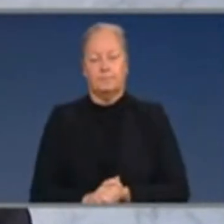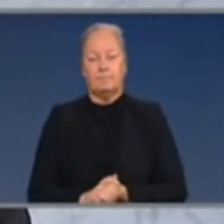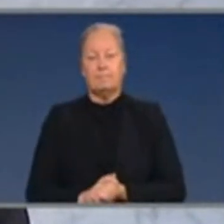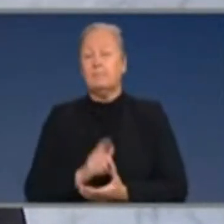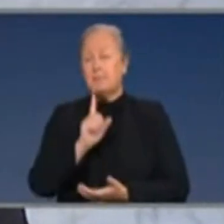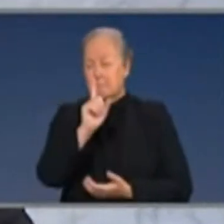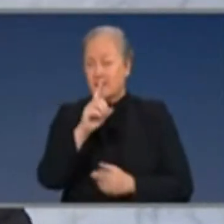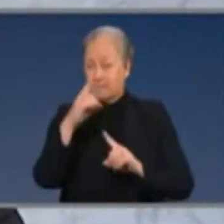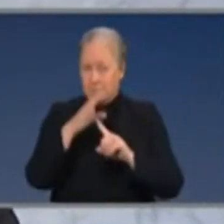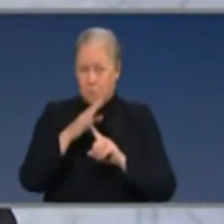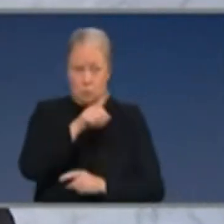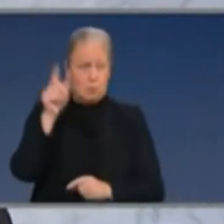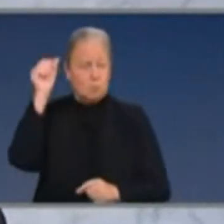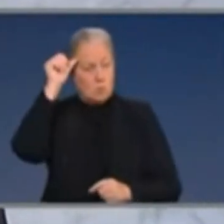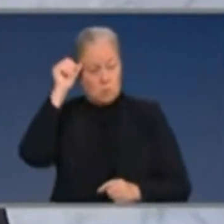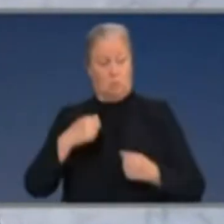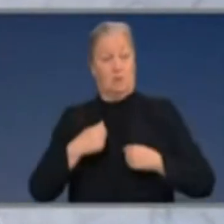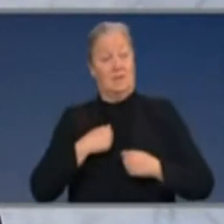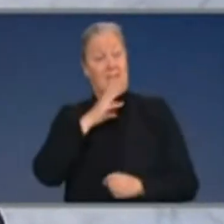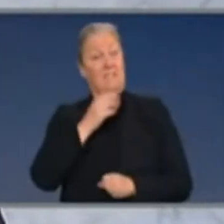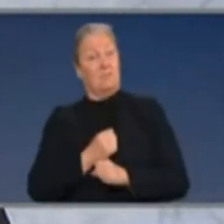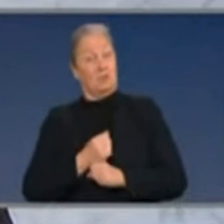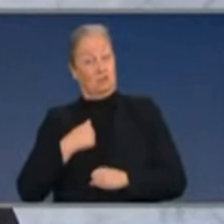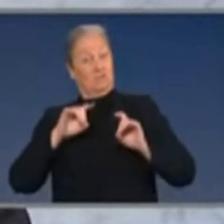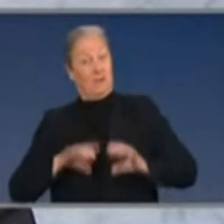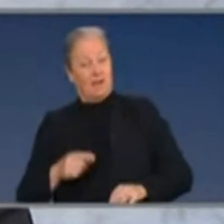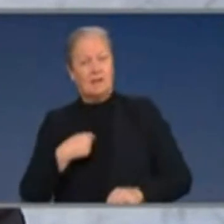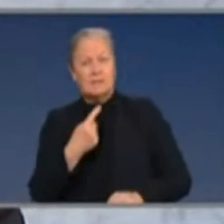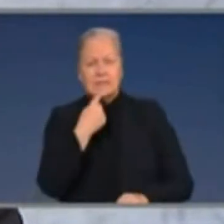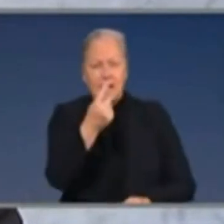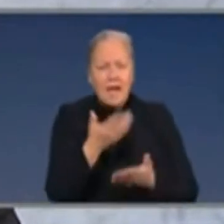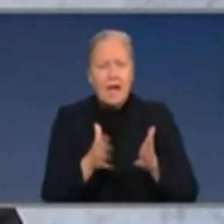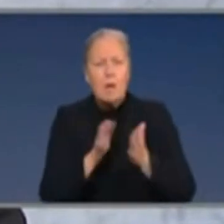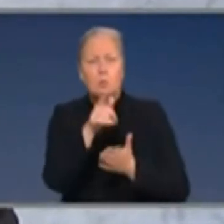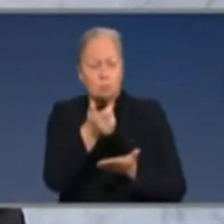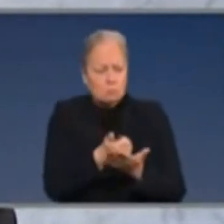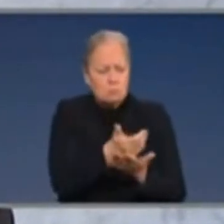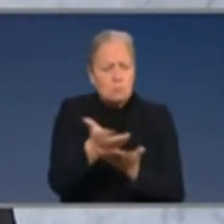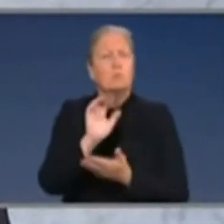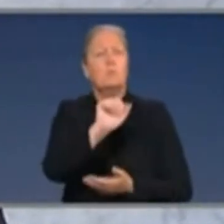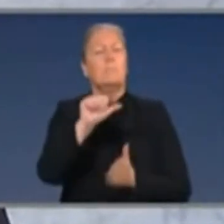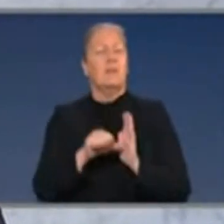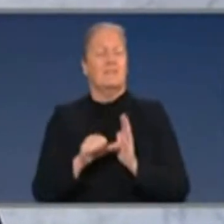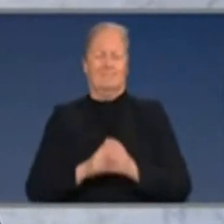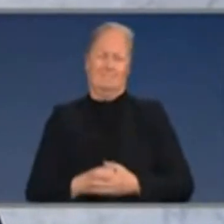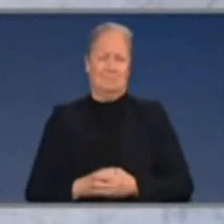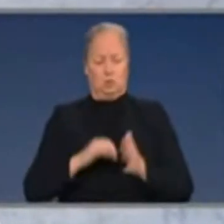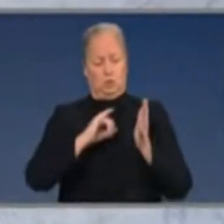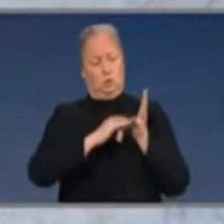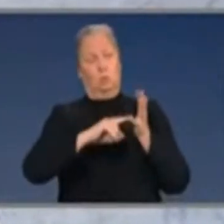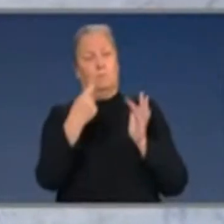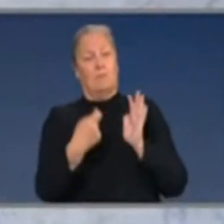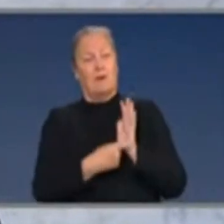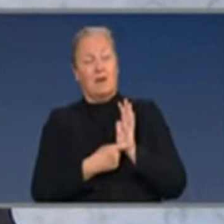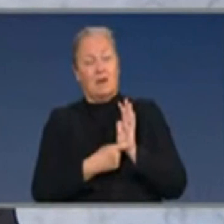note we're not a government that tells people how they should spend their own money. Superannuation doesn't belong to the